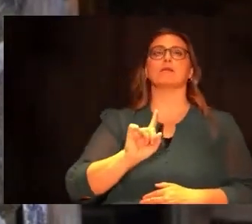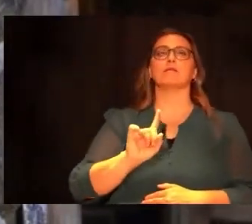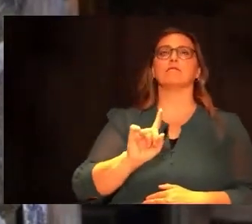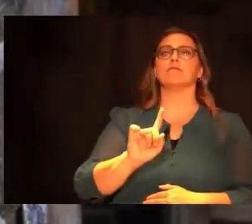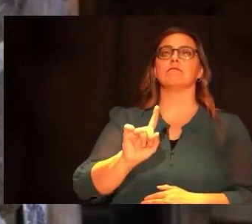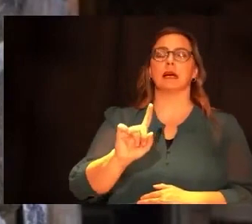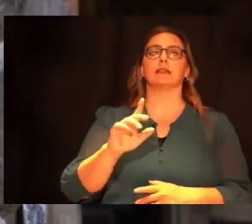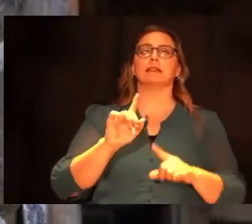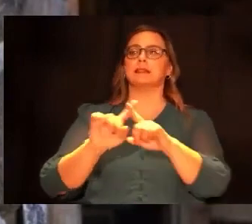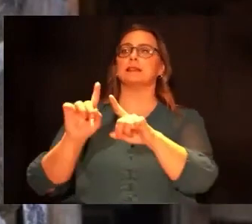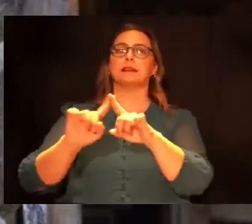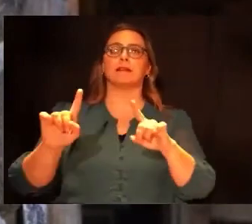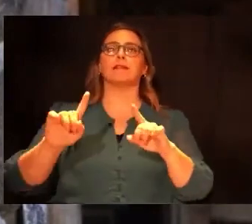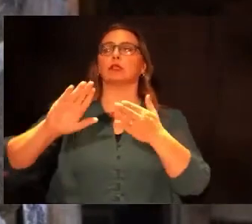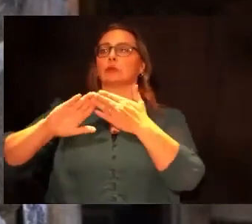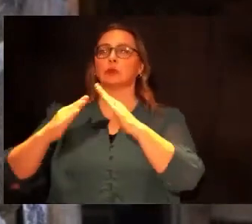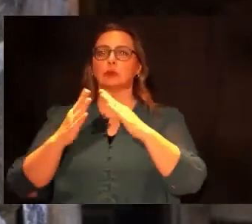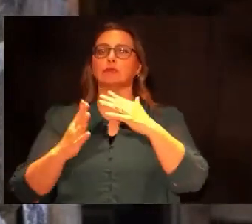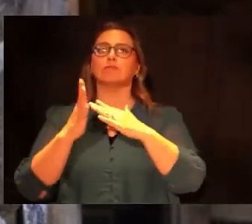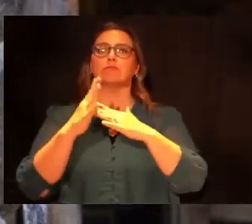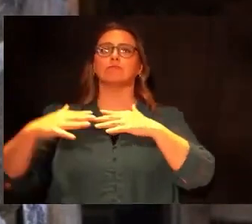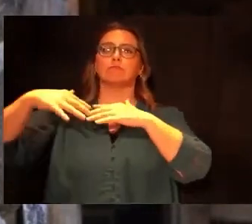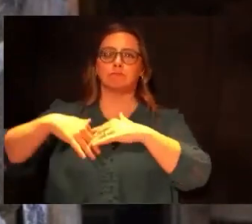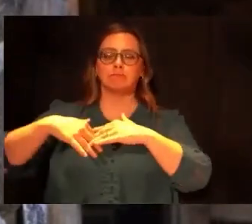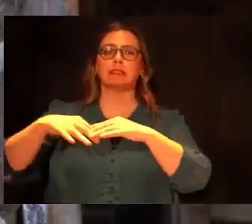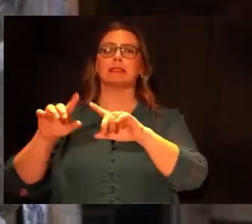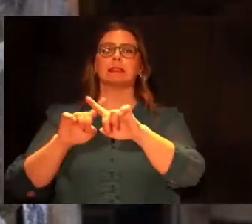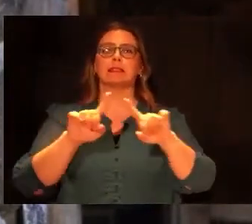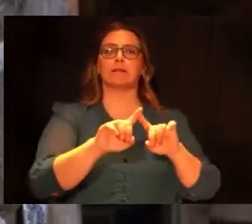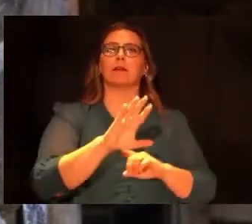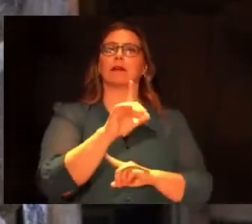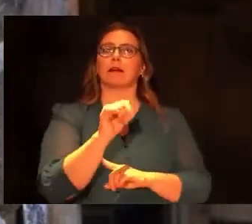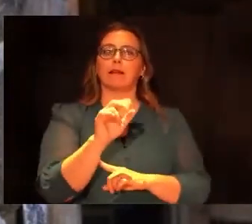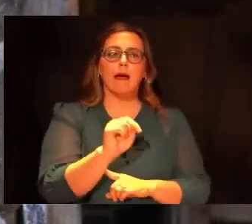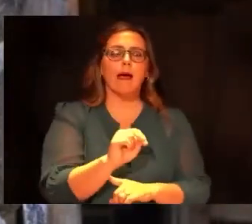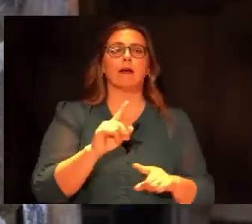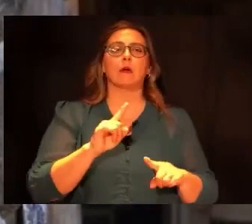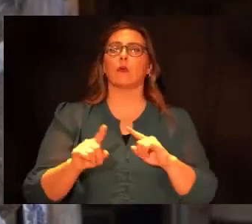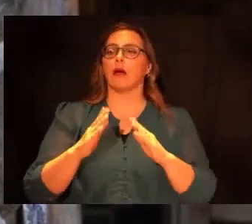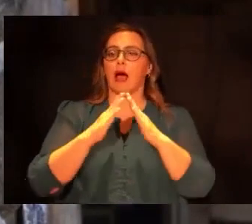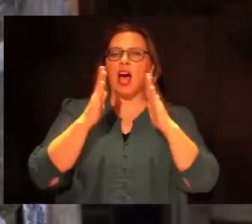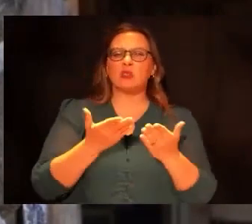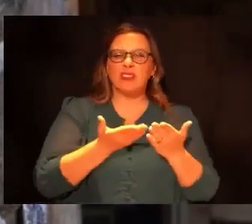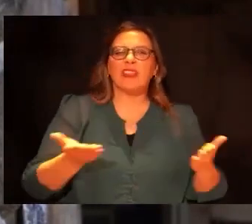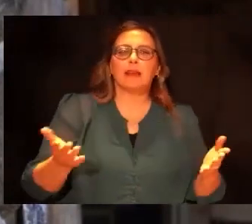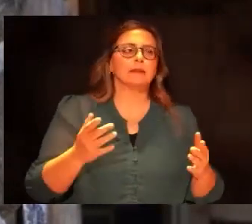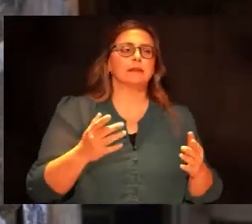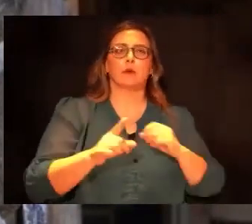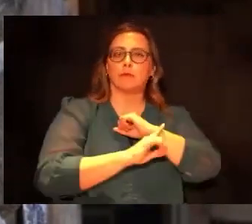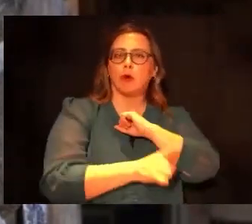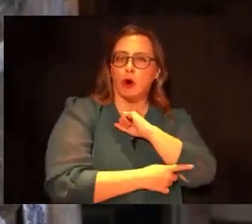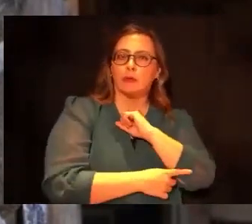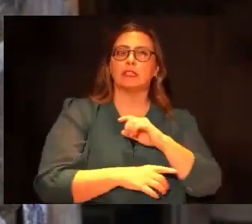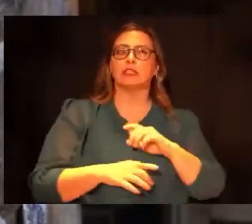people, Bengalit Bulug clan, where humpies and middens are buried.